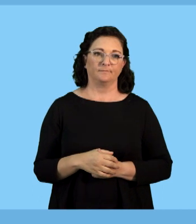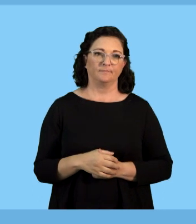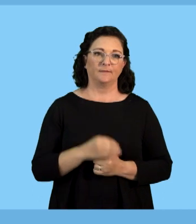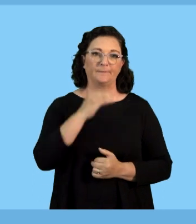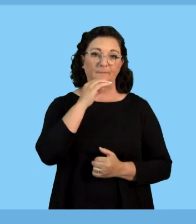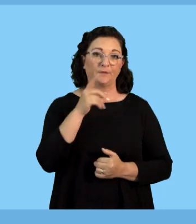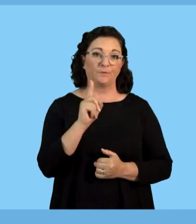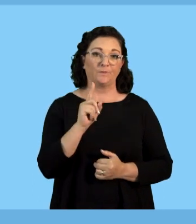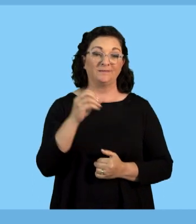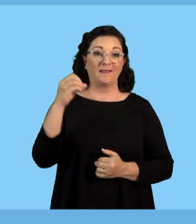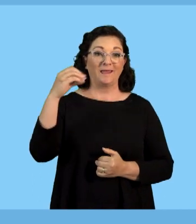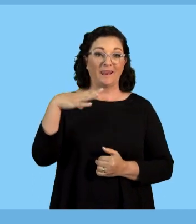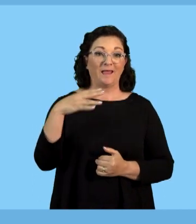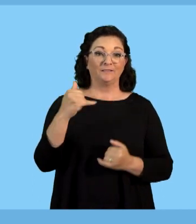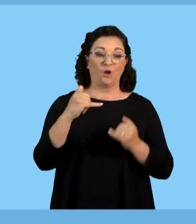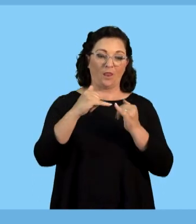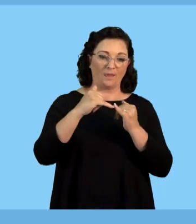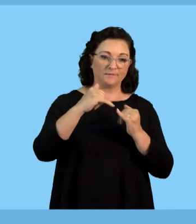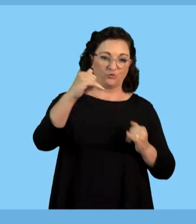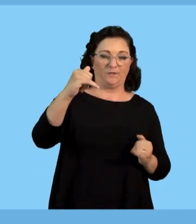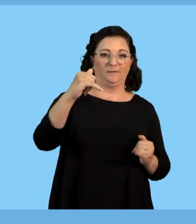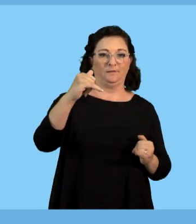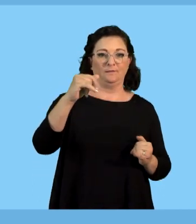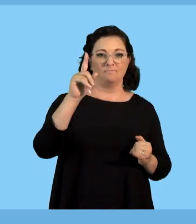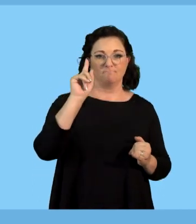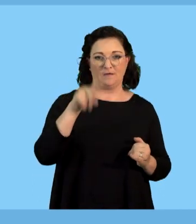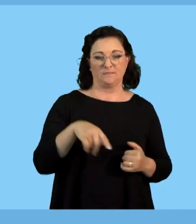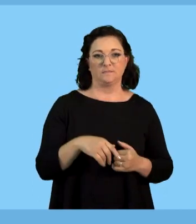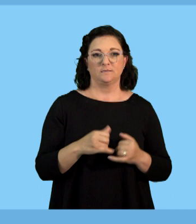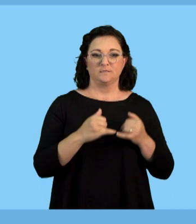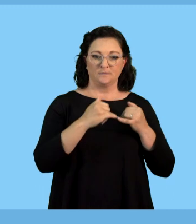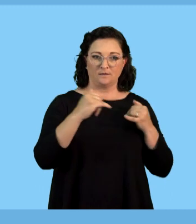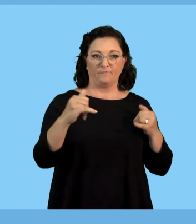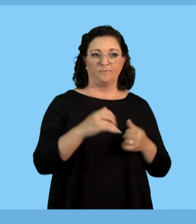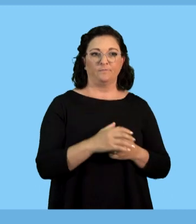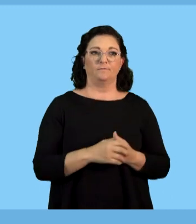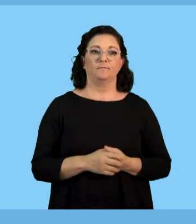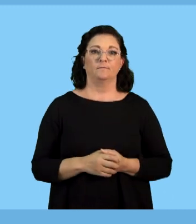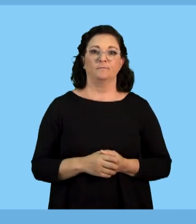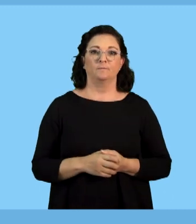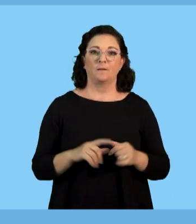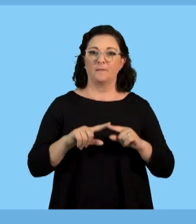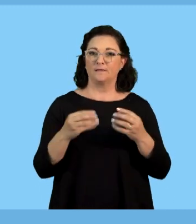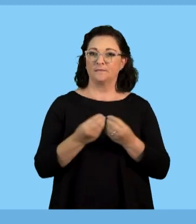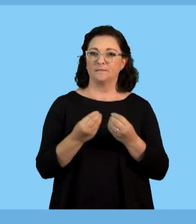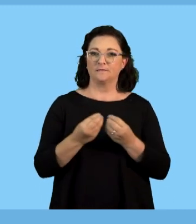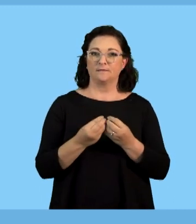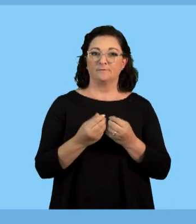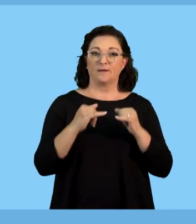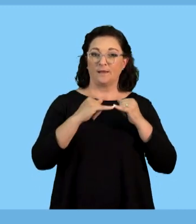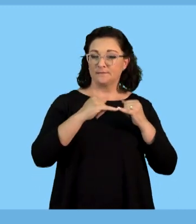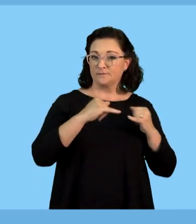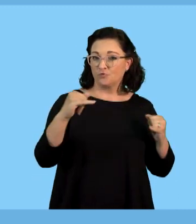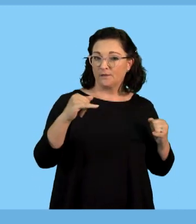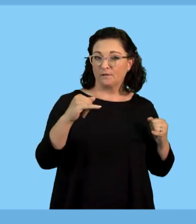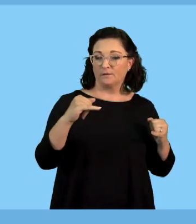that light must be traveling in a straight line or in straight lines. And remember, if an object is traveling in